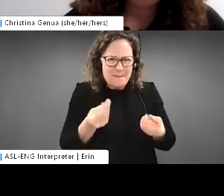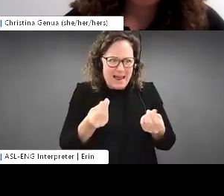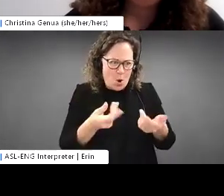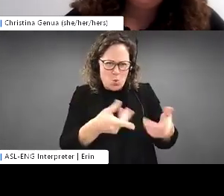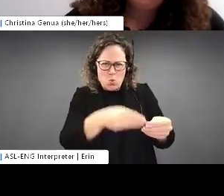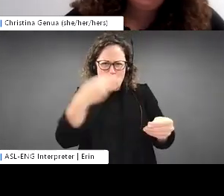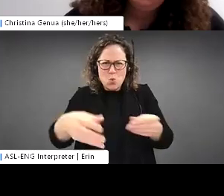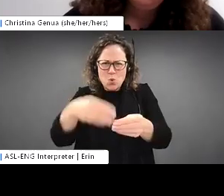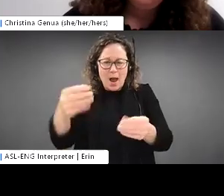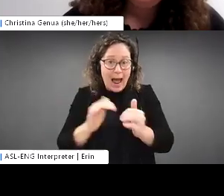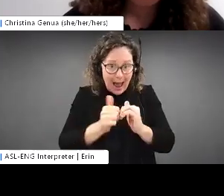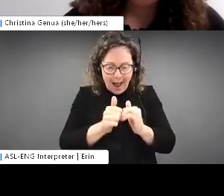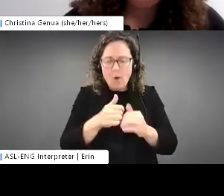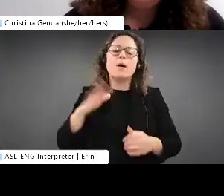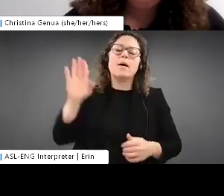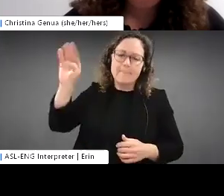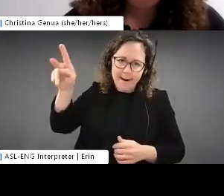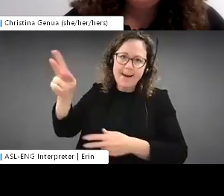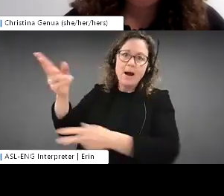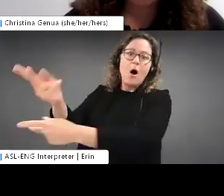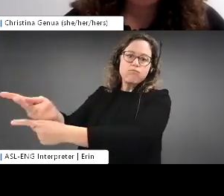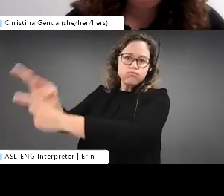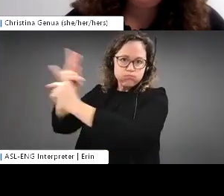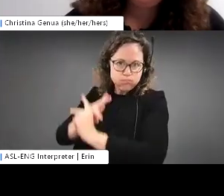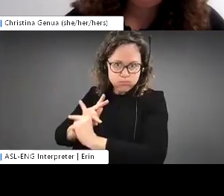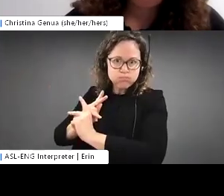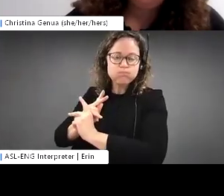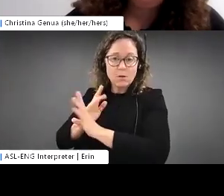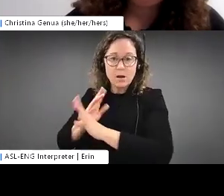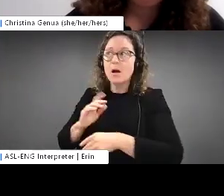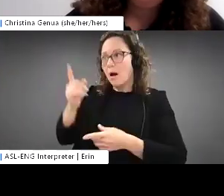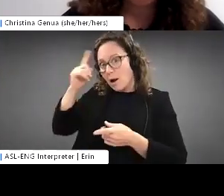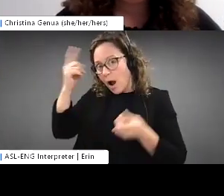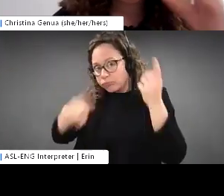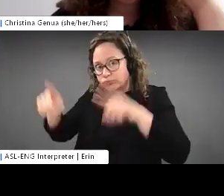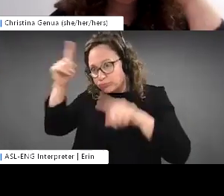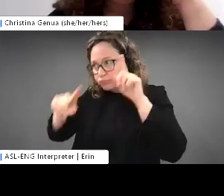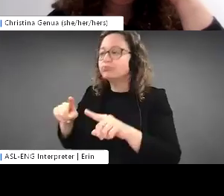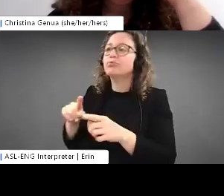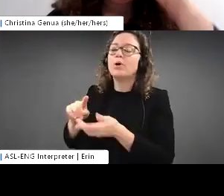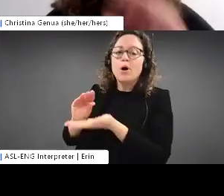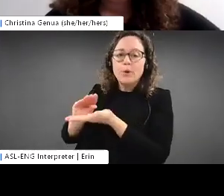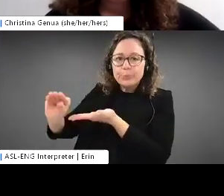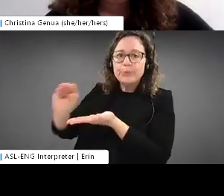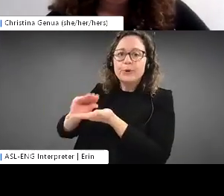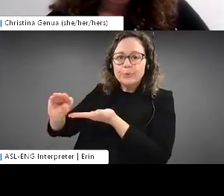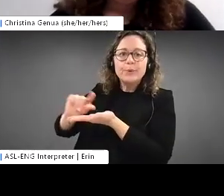these big purchases. And usually you will make monthly payments until you've paid off the loan and interest.